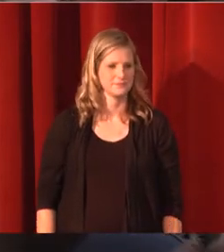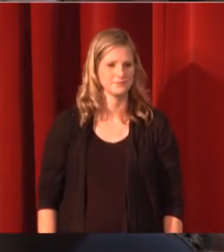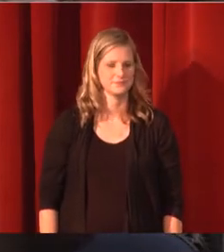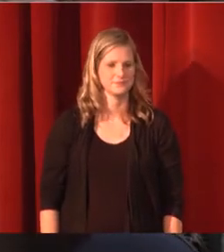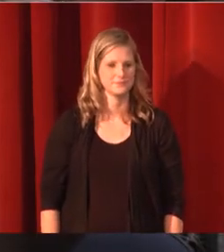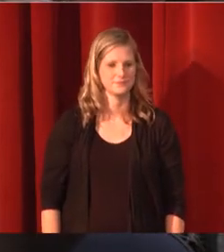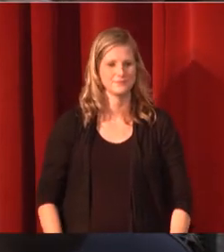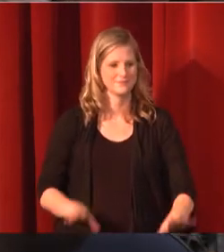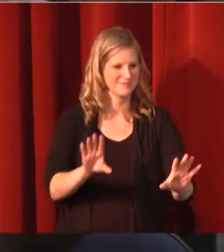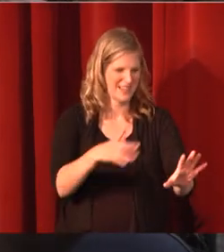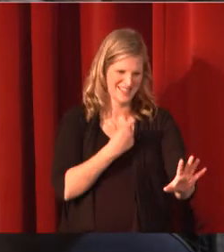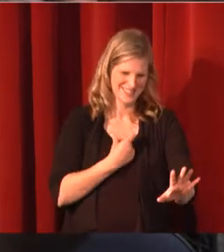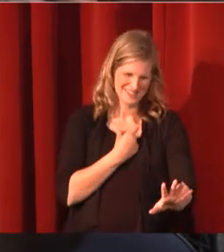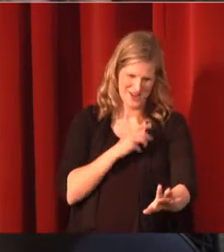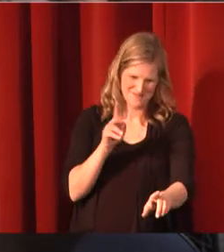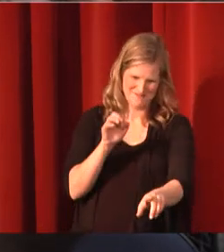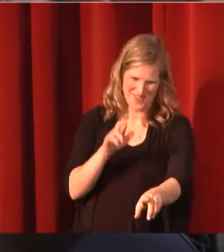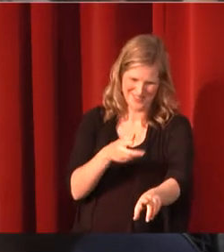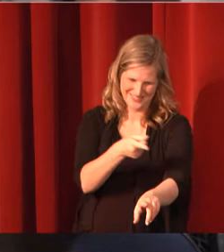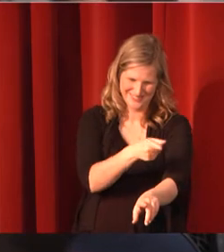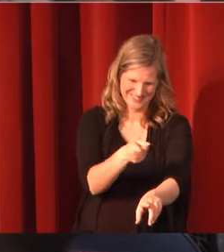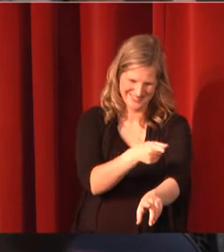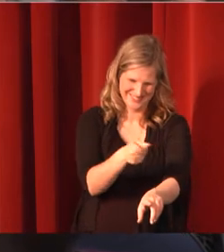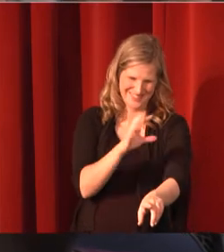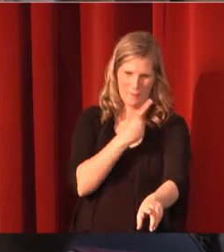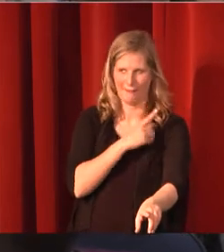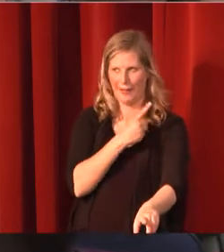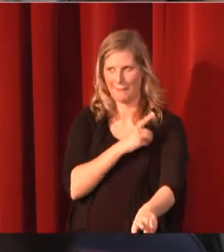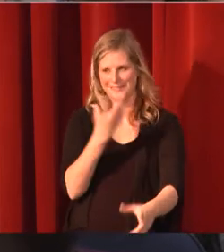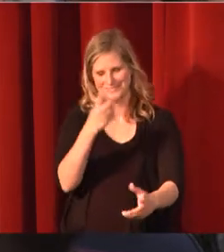sorry mayor Frey a man I